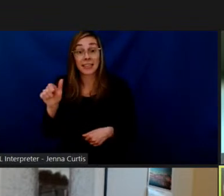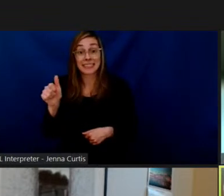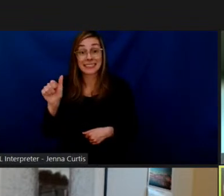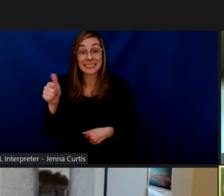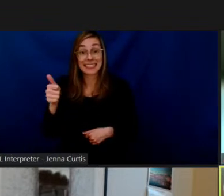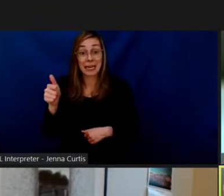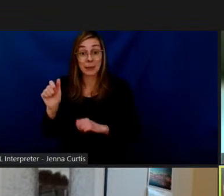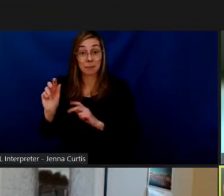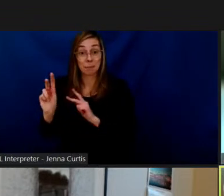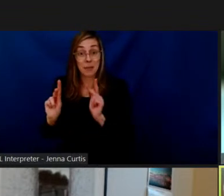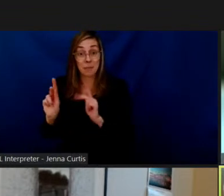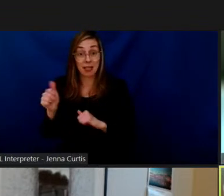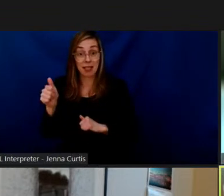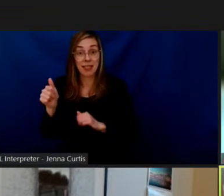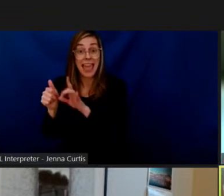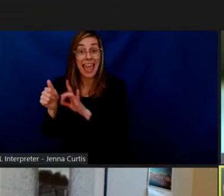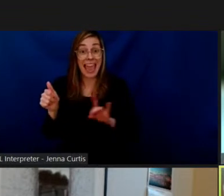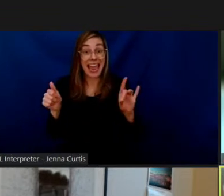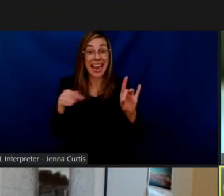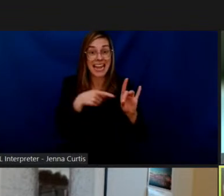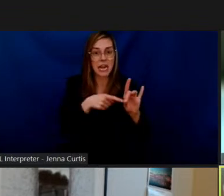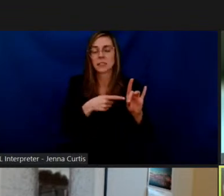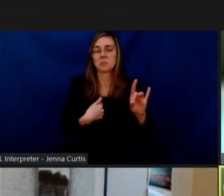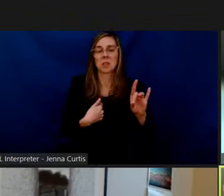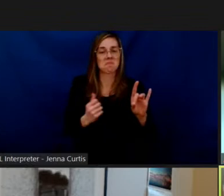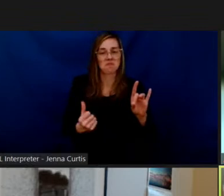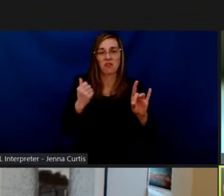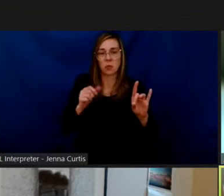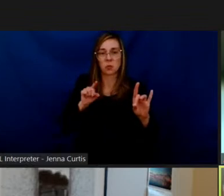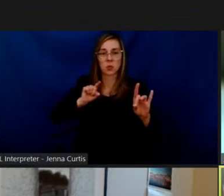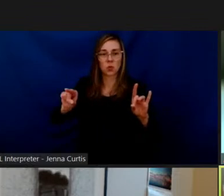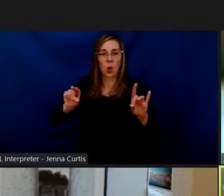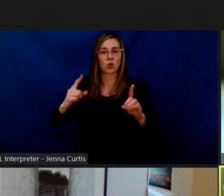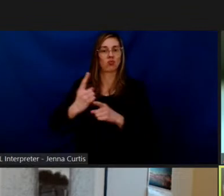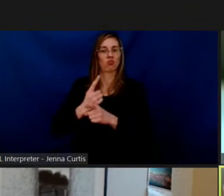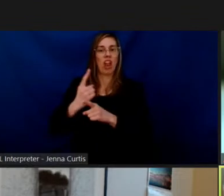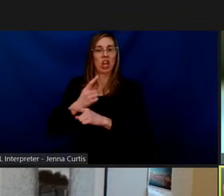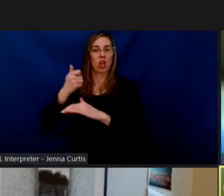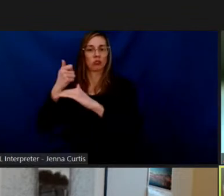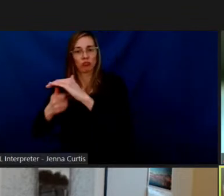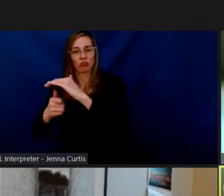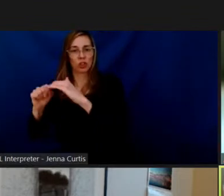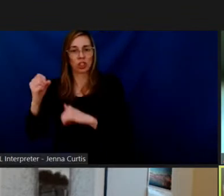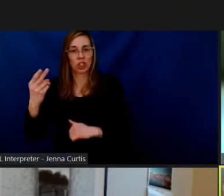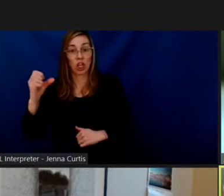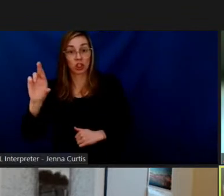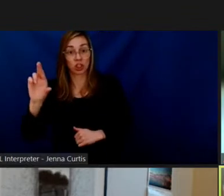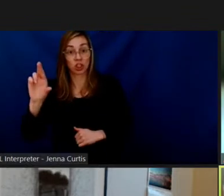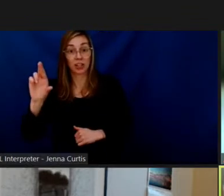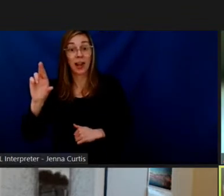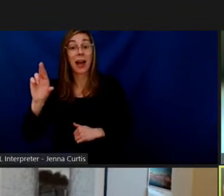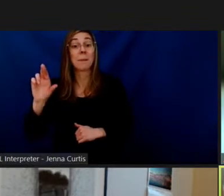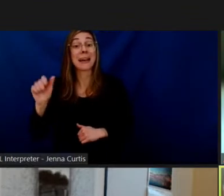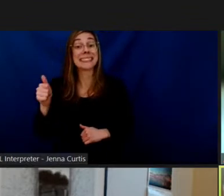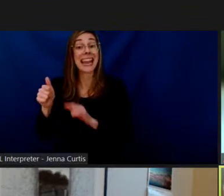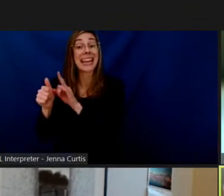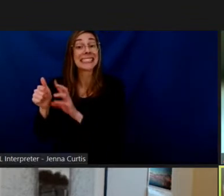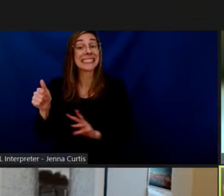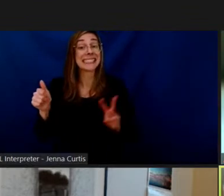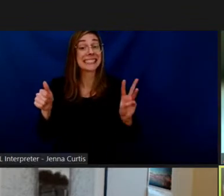go to an indoor congregate shelter. 8 out of 10. 6 out of 10 said they would go